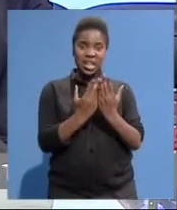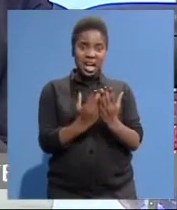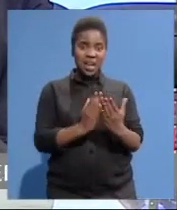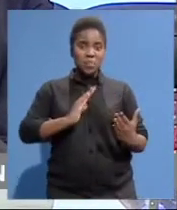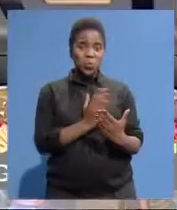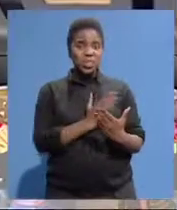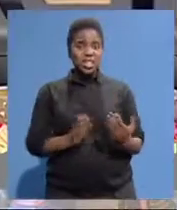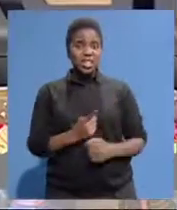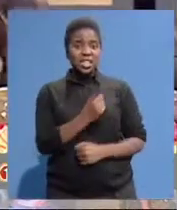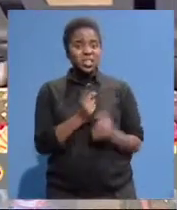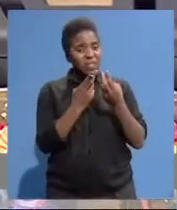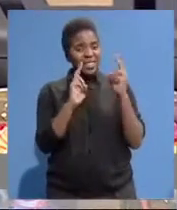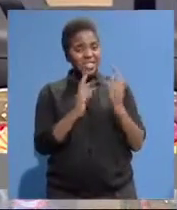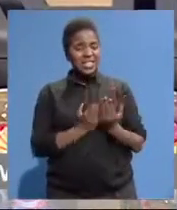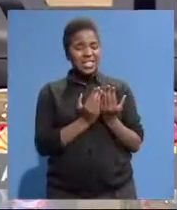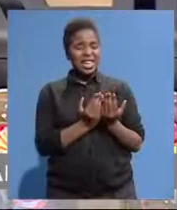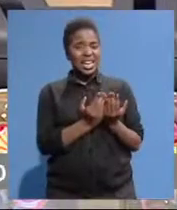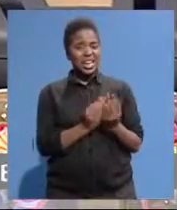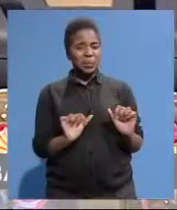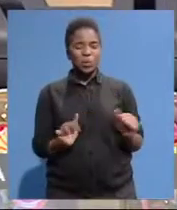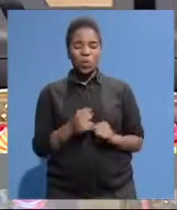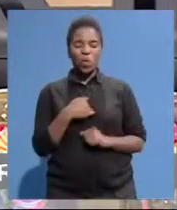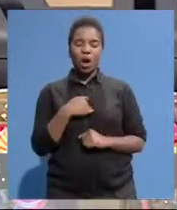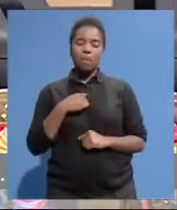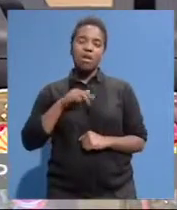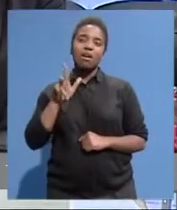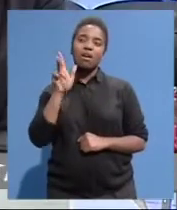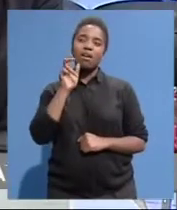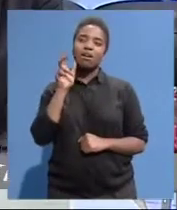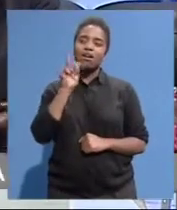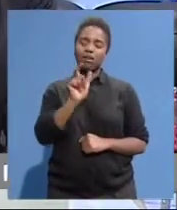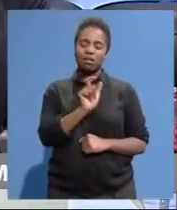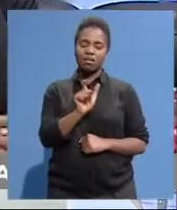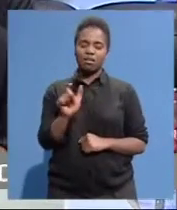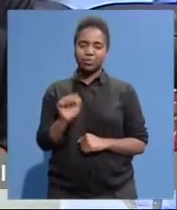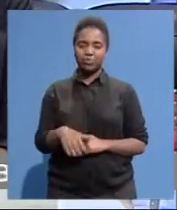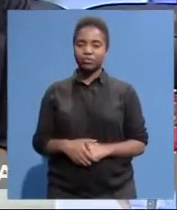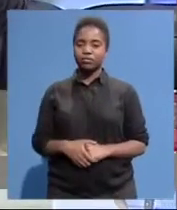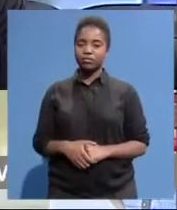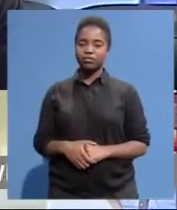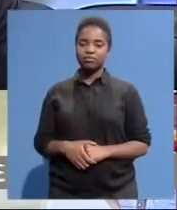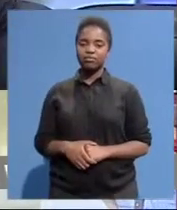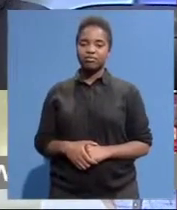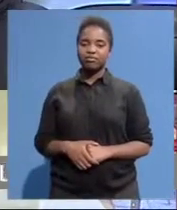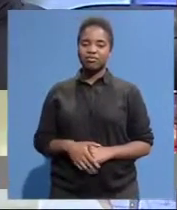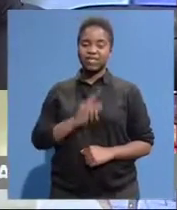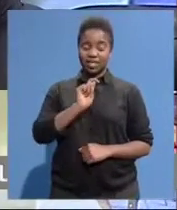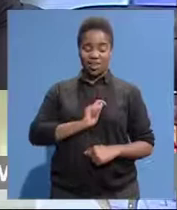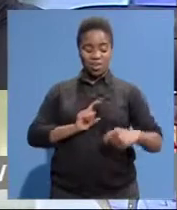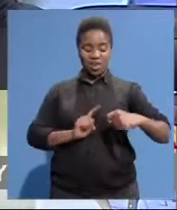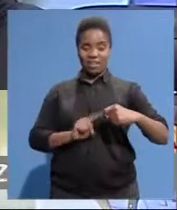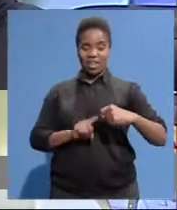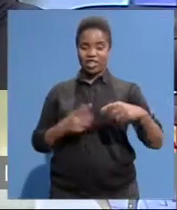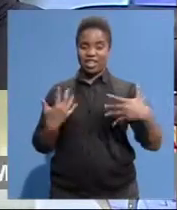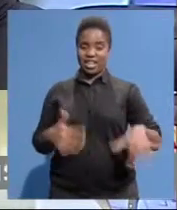about the accolades you have in your musical background. I mean, apart from, you know, the qualification, the